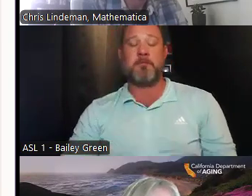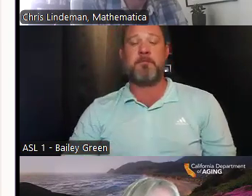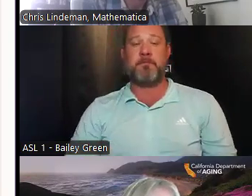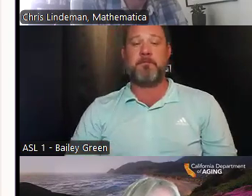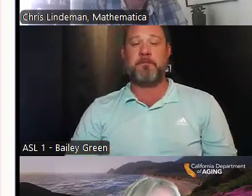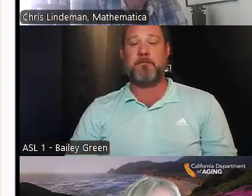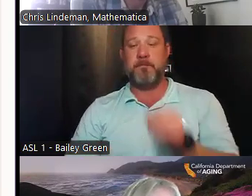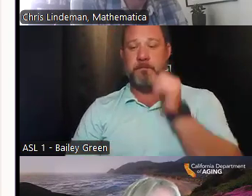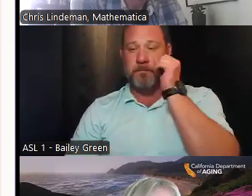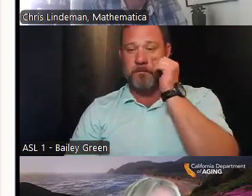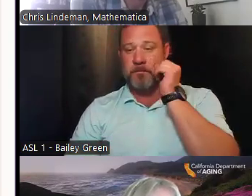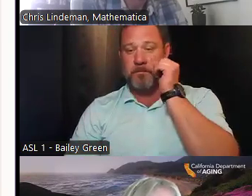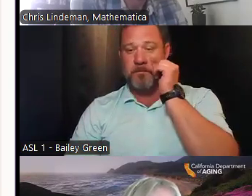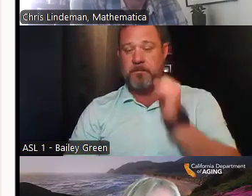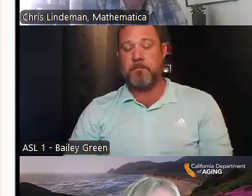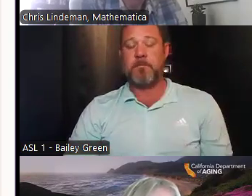just a thought.